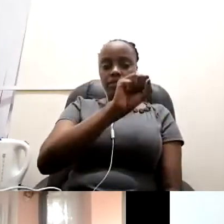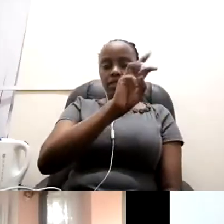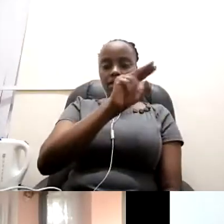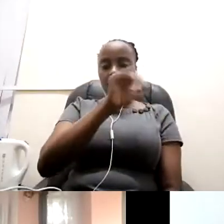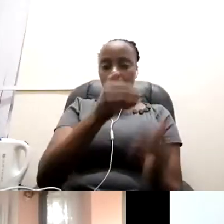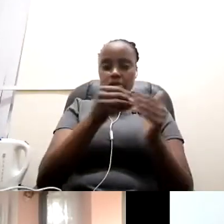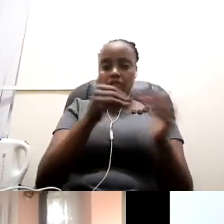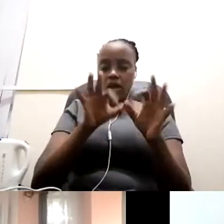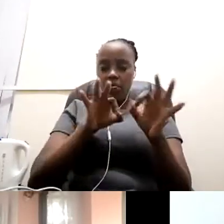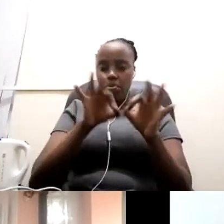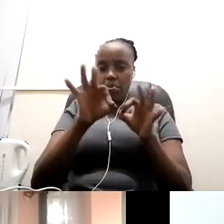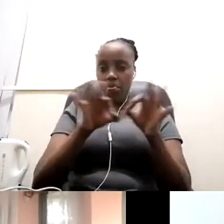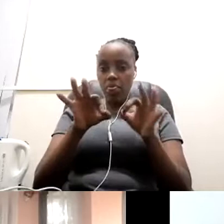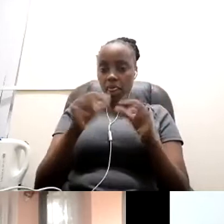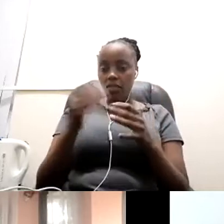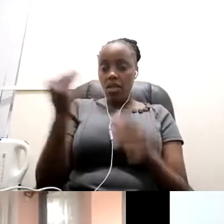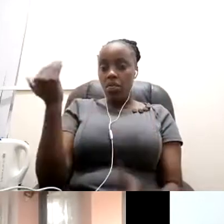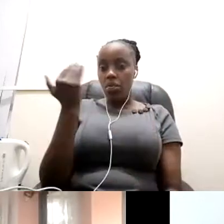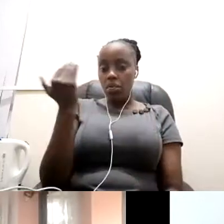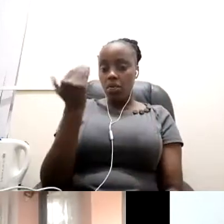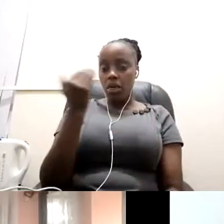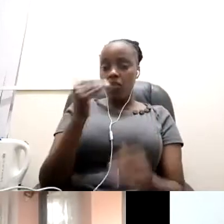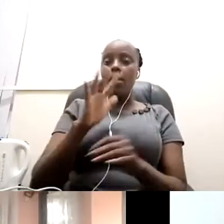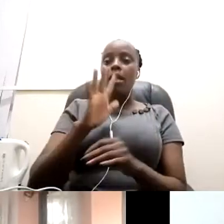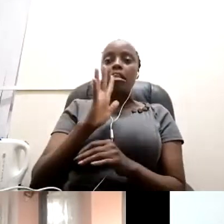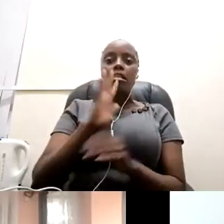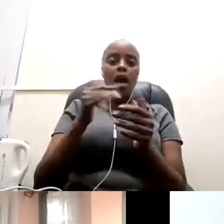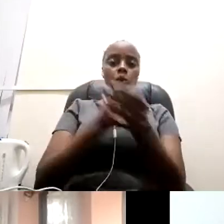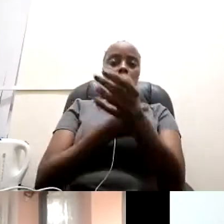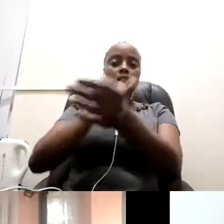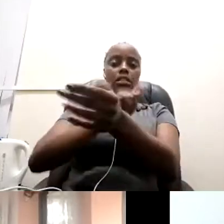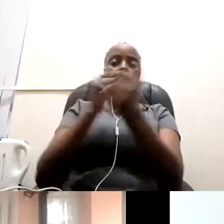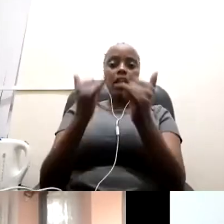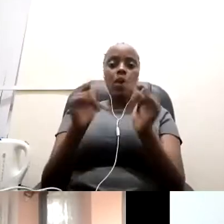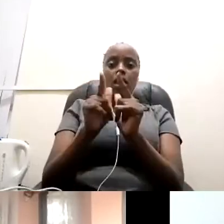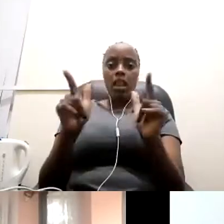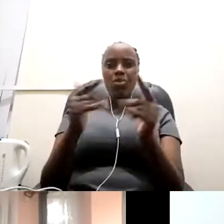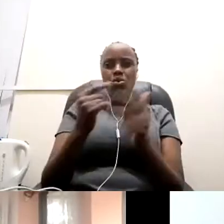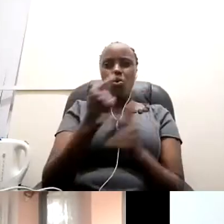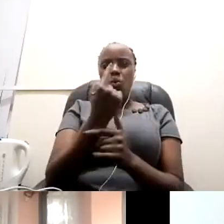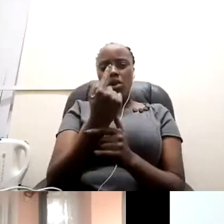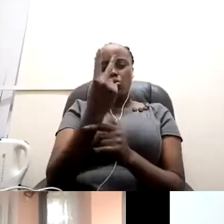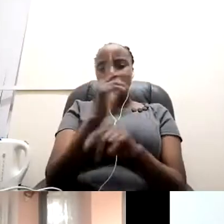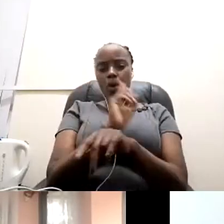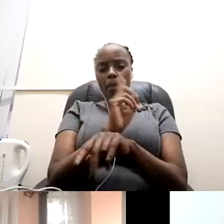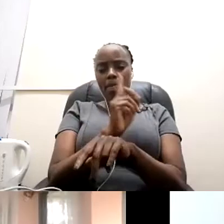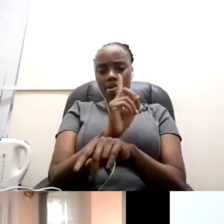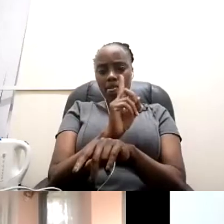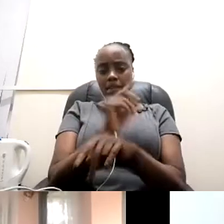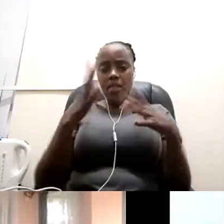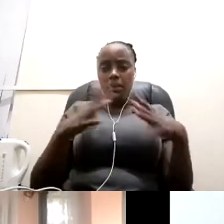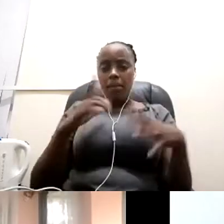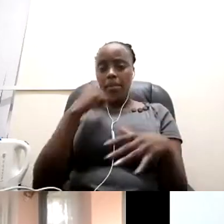beginning, this presentation will be in Spanish, so we will now give 1 or 2 minutes for those who